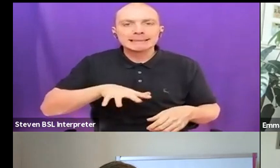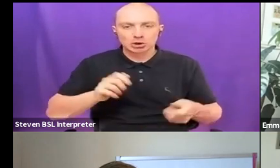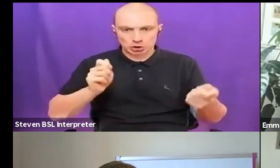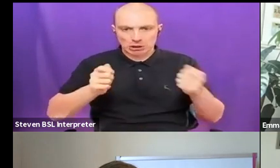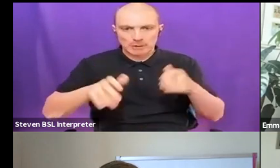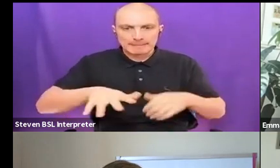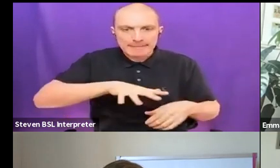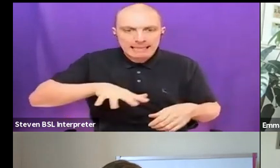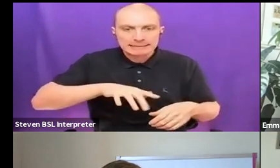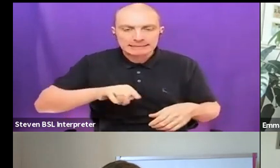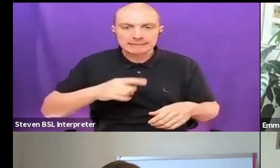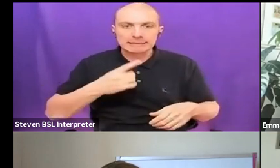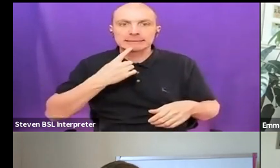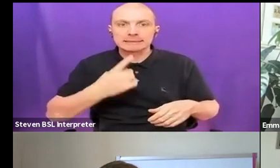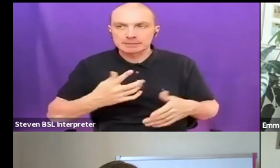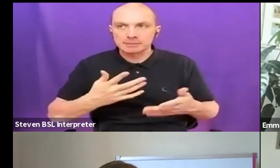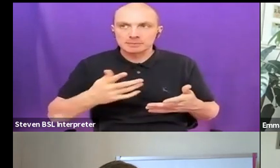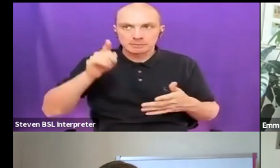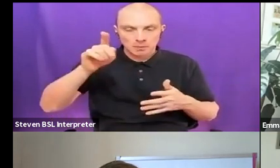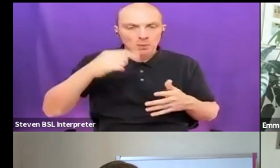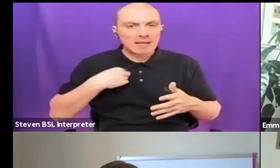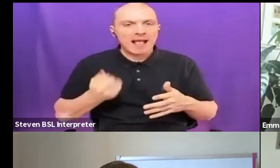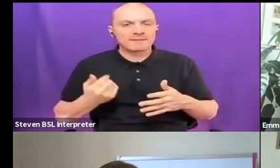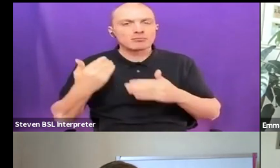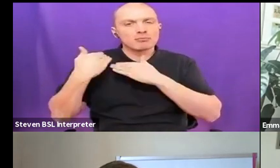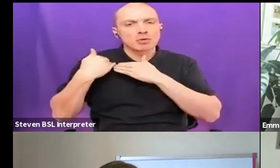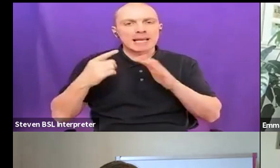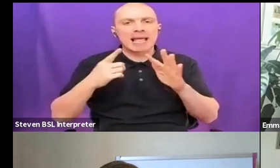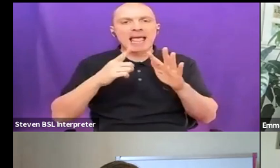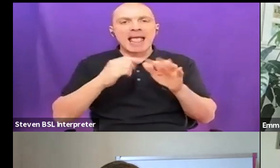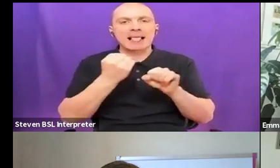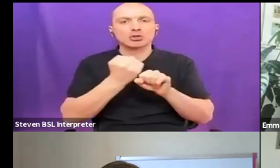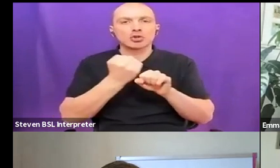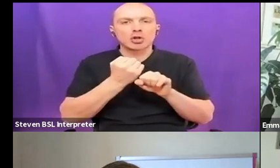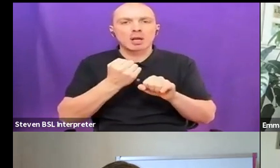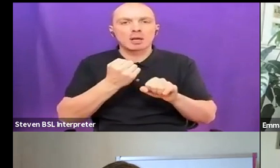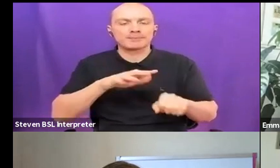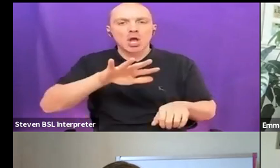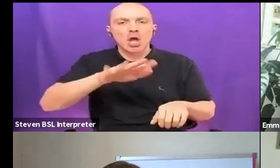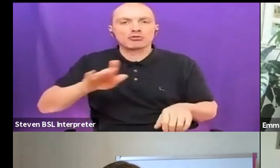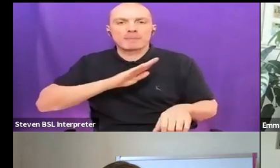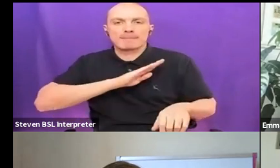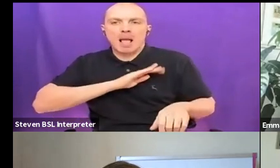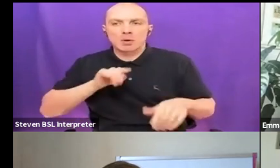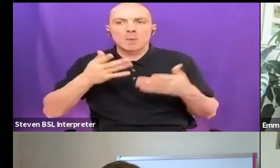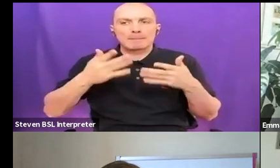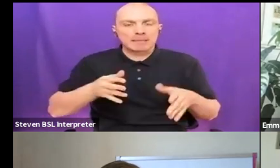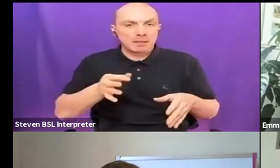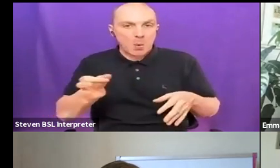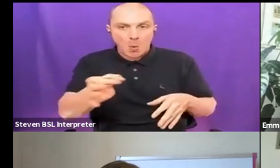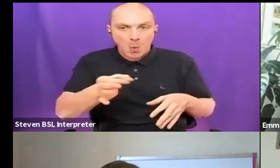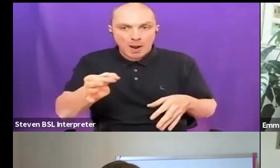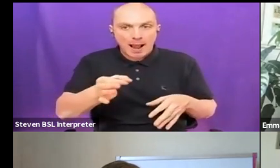got responsibility for Eglinton Country Park and a lot of the other locality partnership working. So again, it's